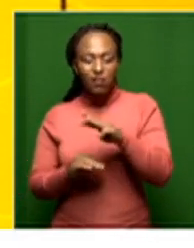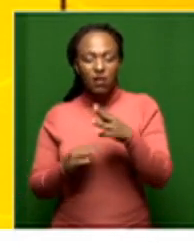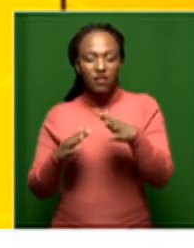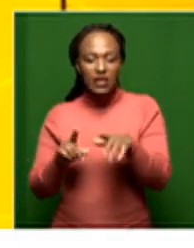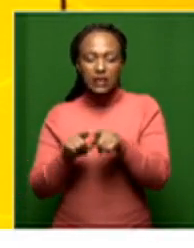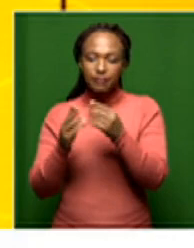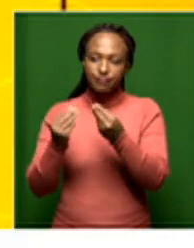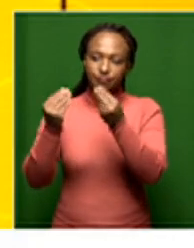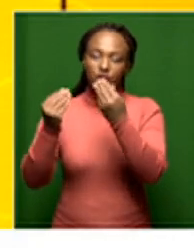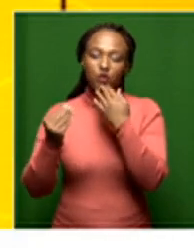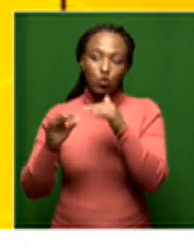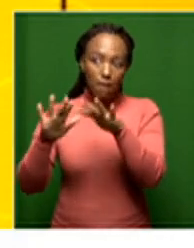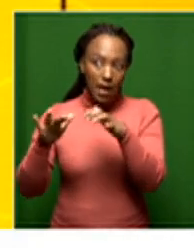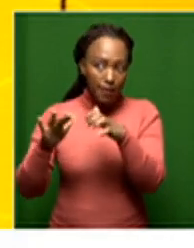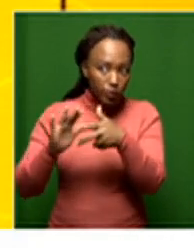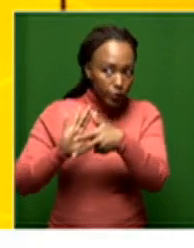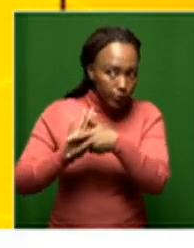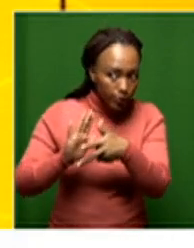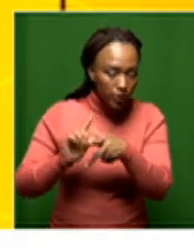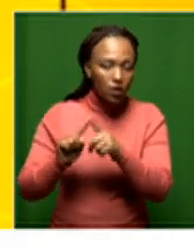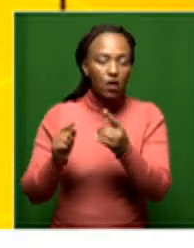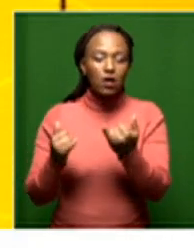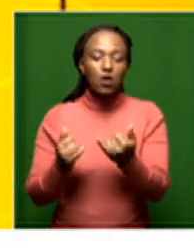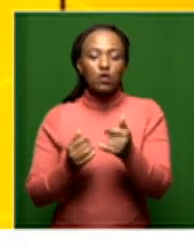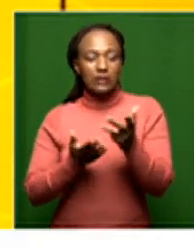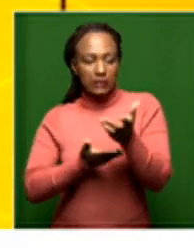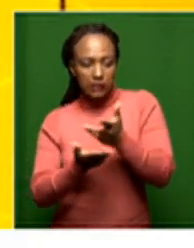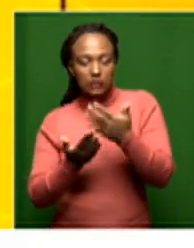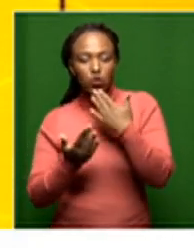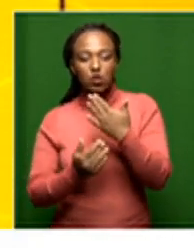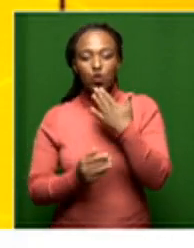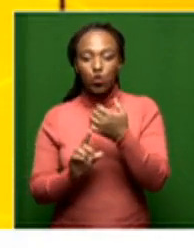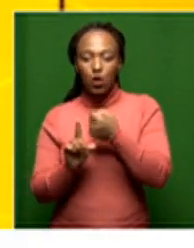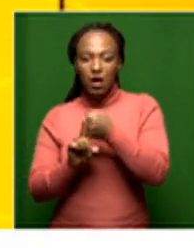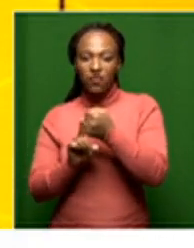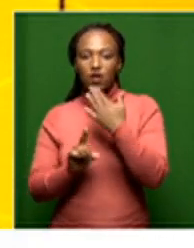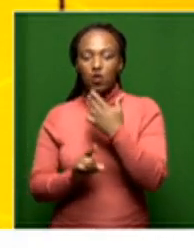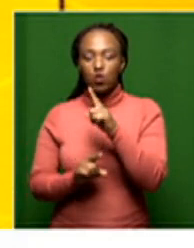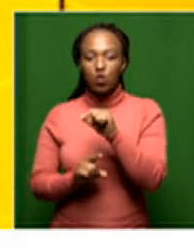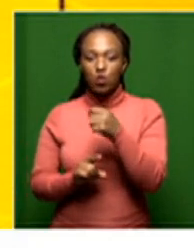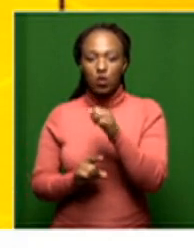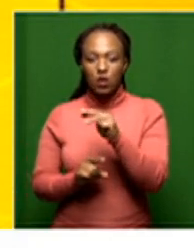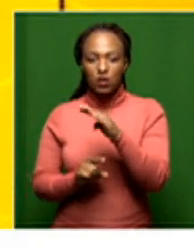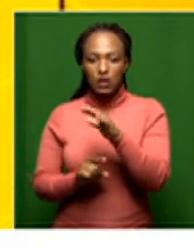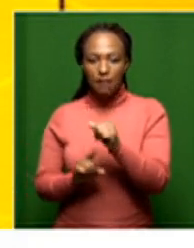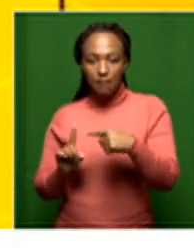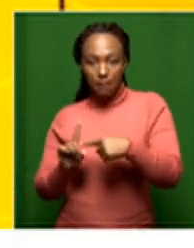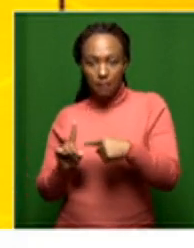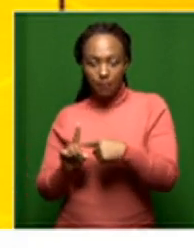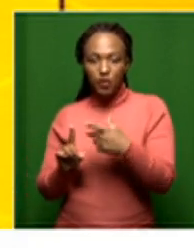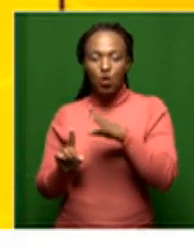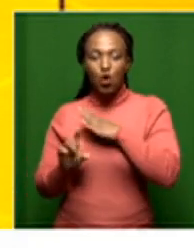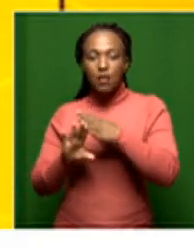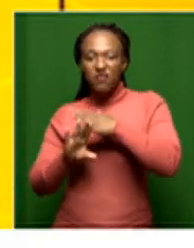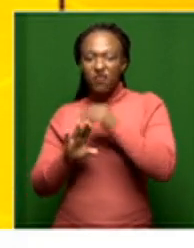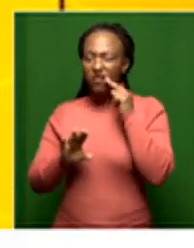to Parliament for consideration, and I'm still in conversation with Advocate Tembeka Ngcukaitobi about his views on what